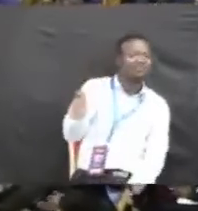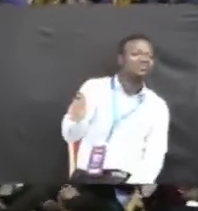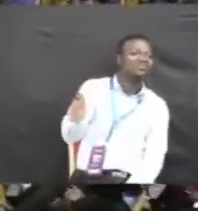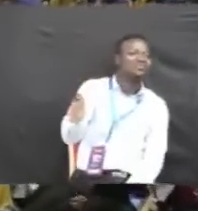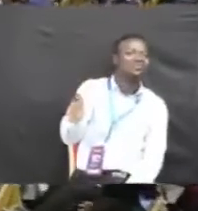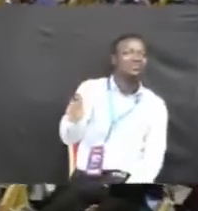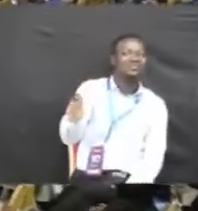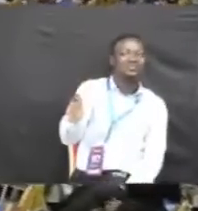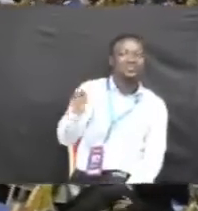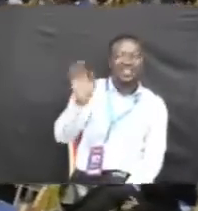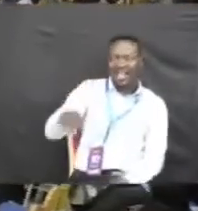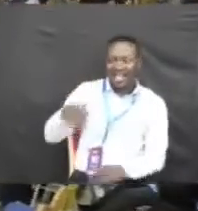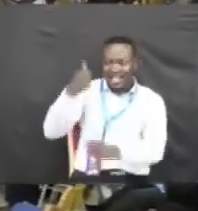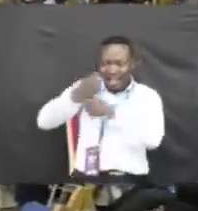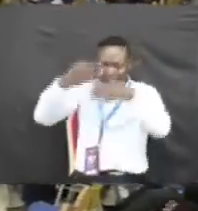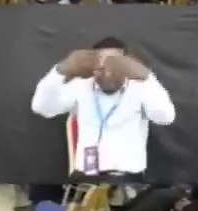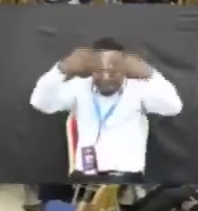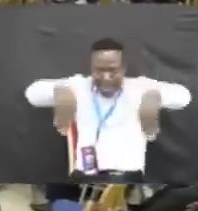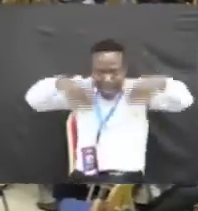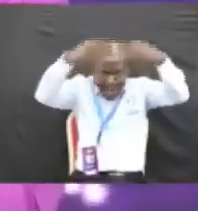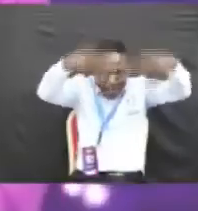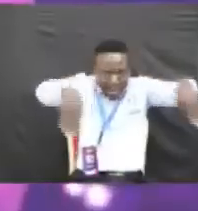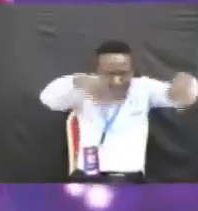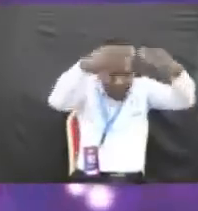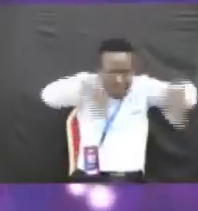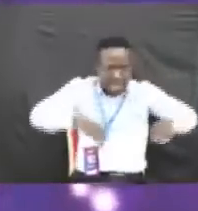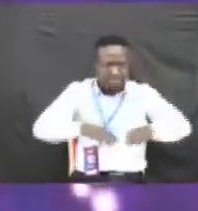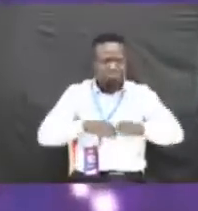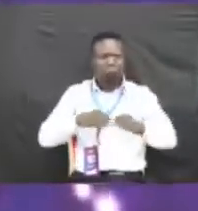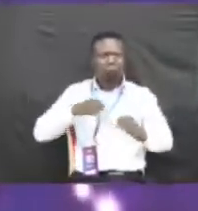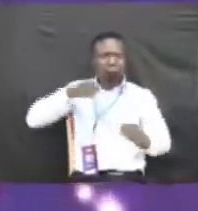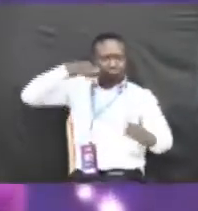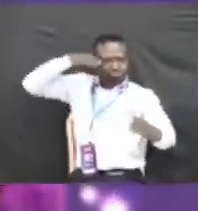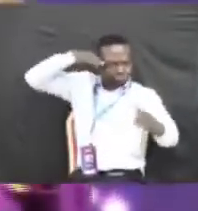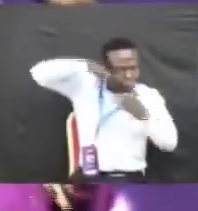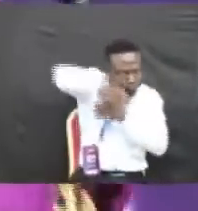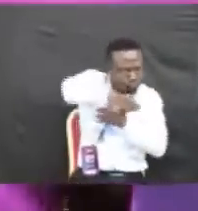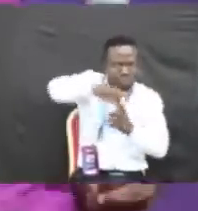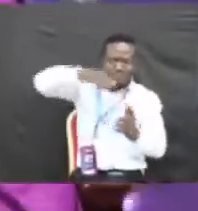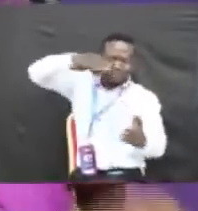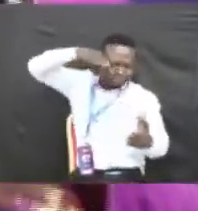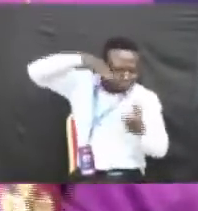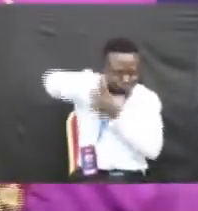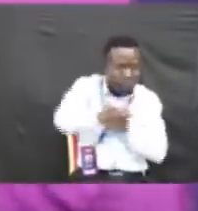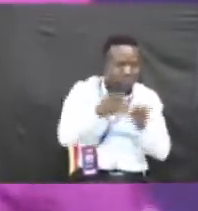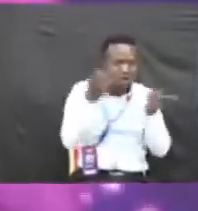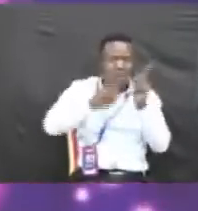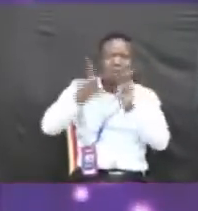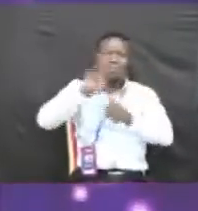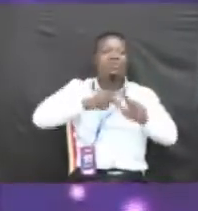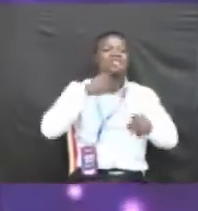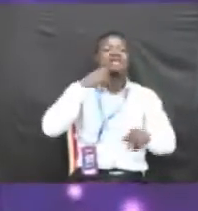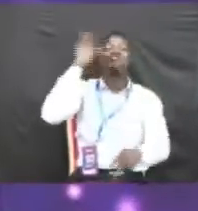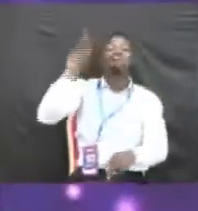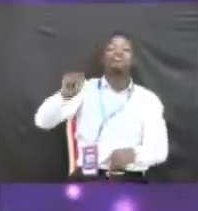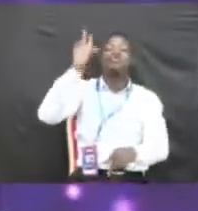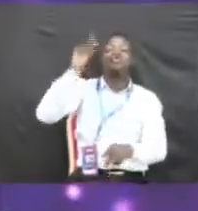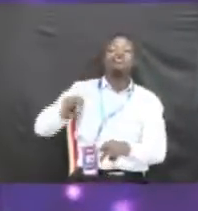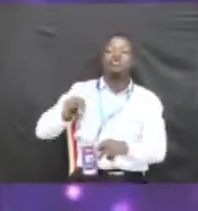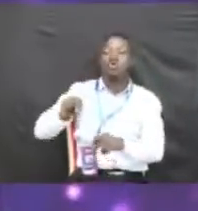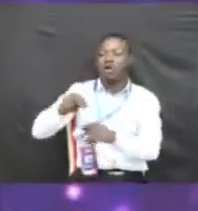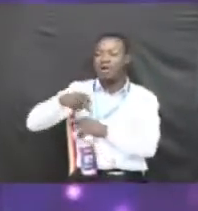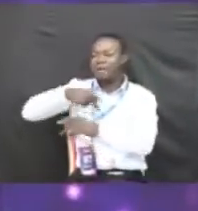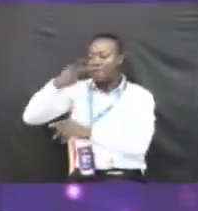breaking barriers when people say No, God says yes. And I believe that is your